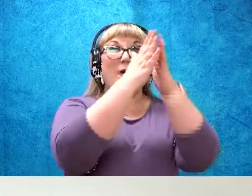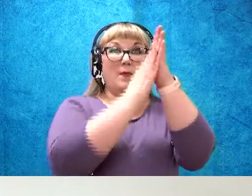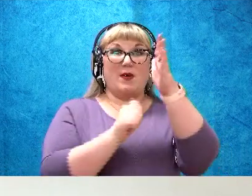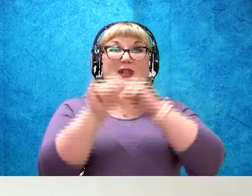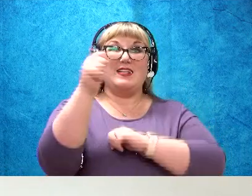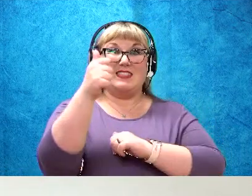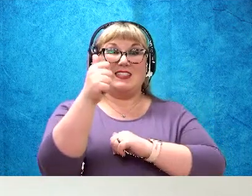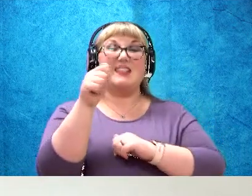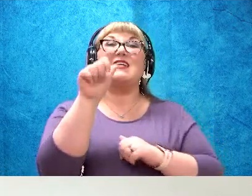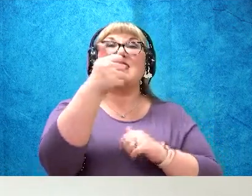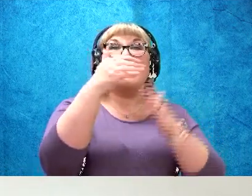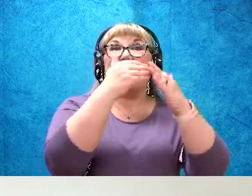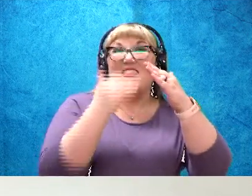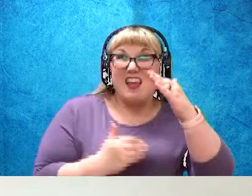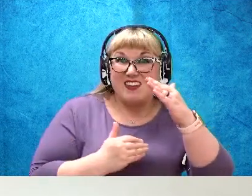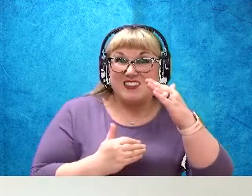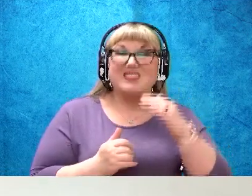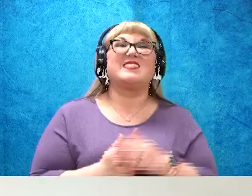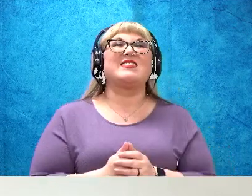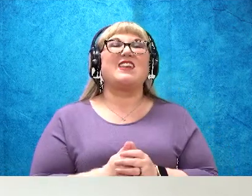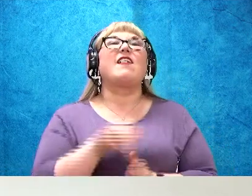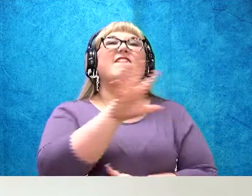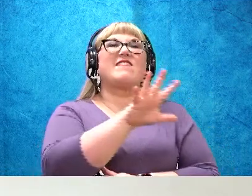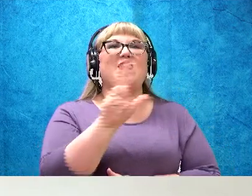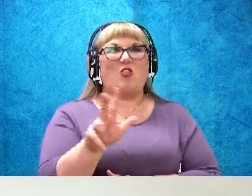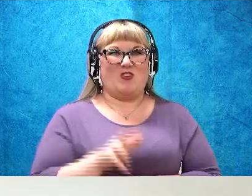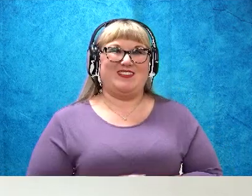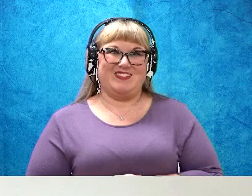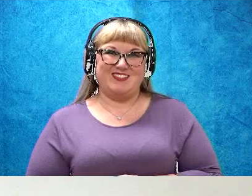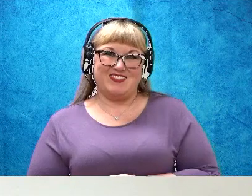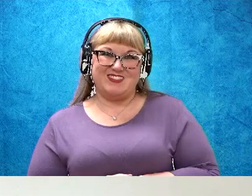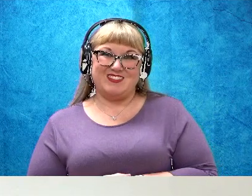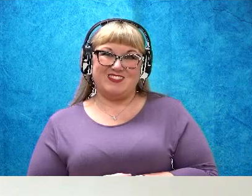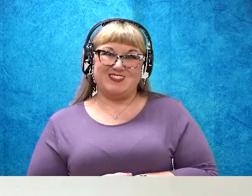than 63 is 53.